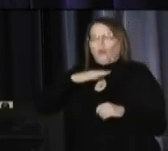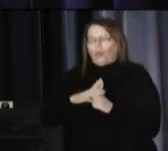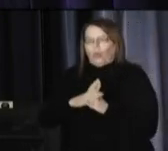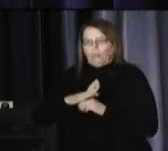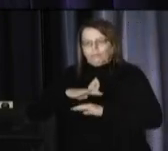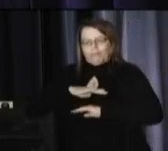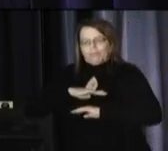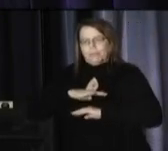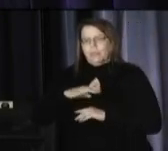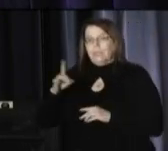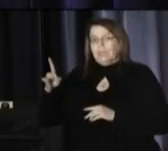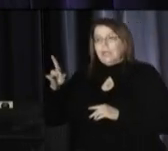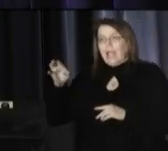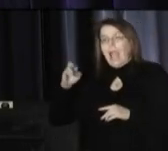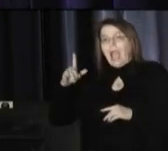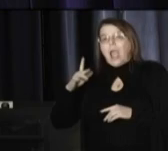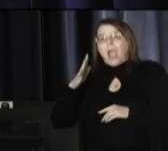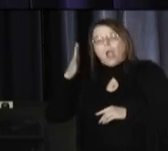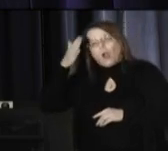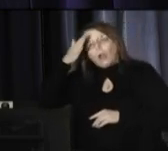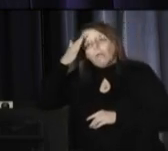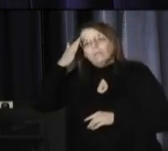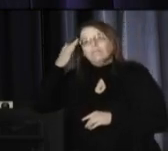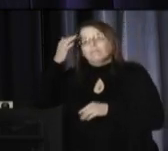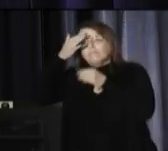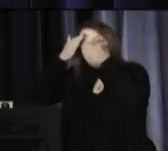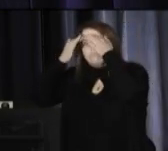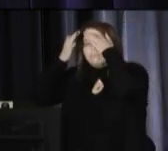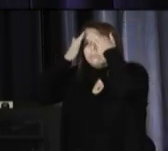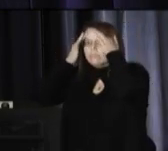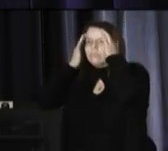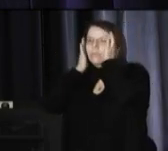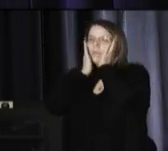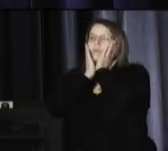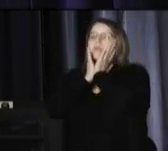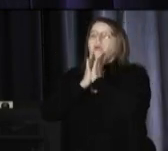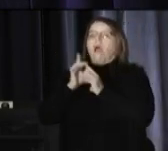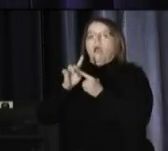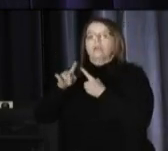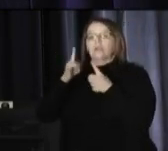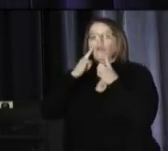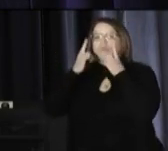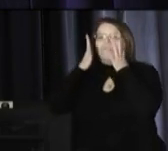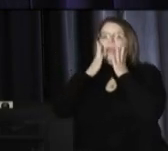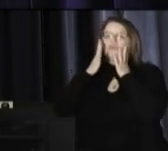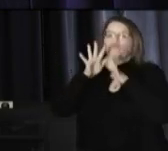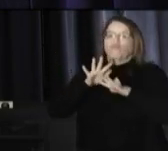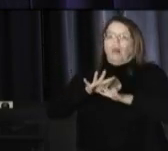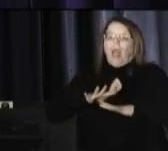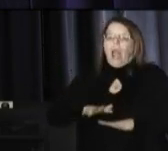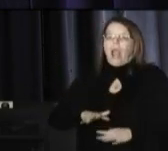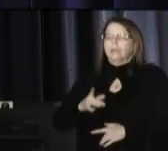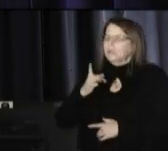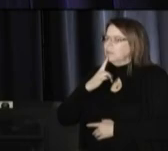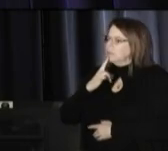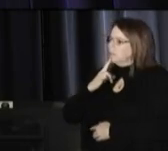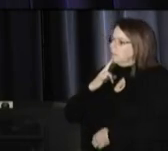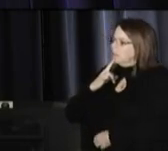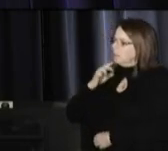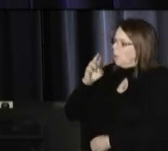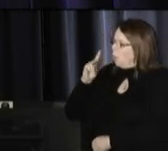Eric strokes your furrowed brows until your face relaxes. You say, "Rumi